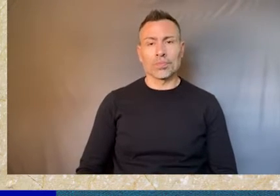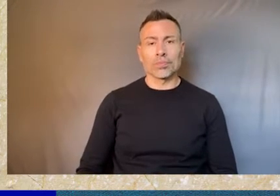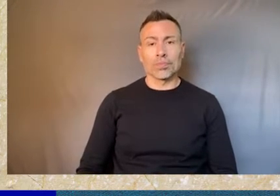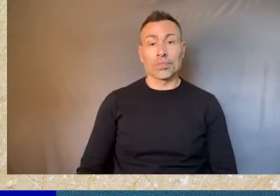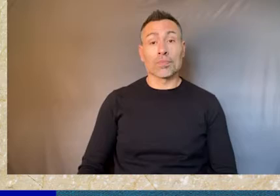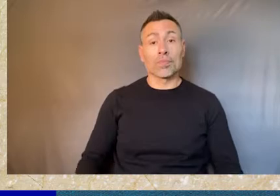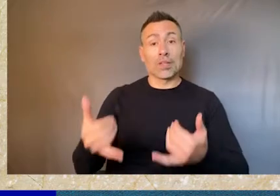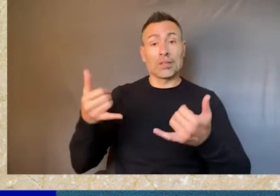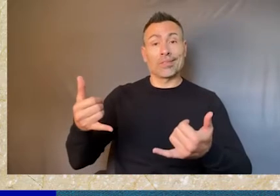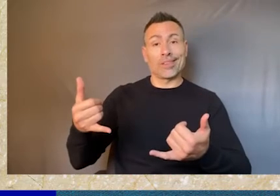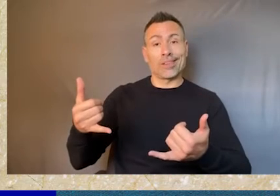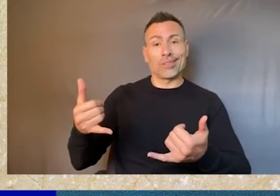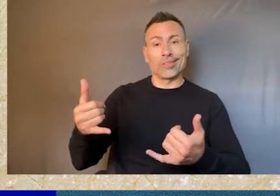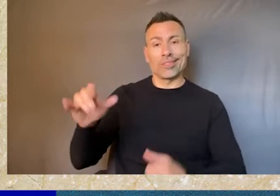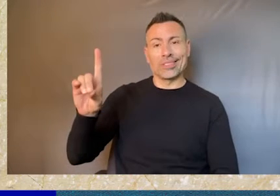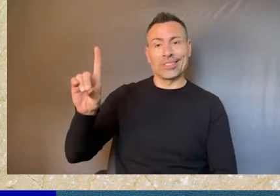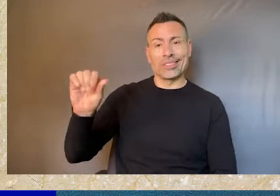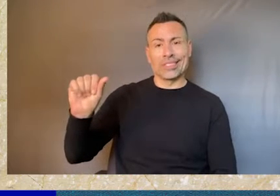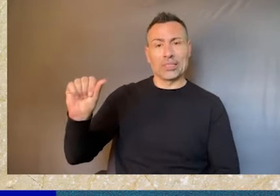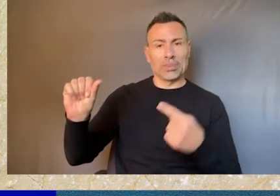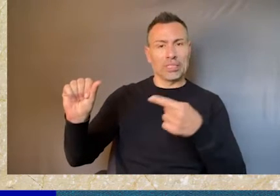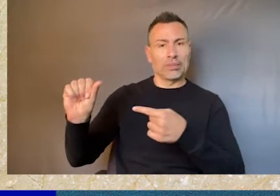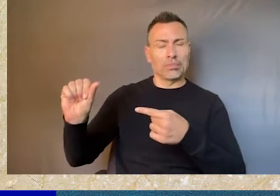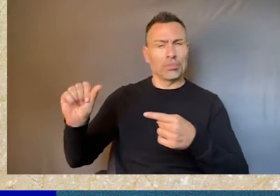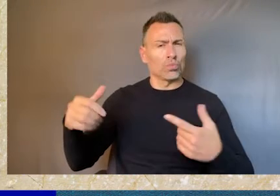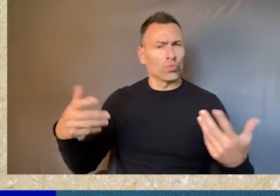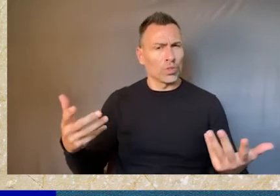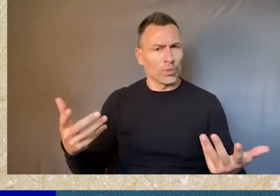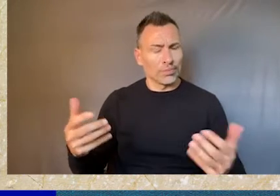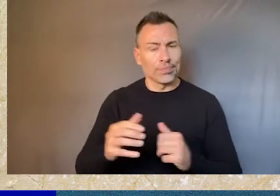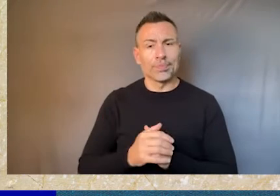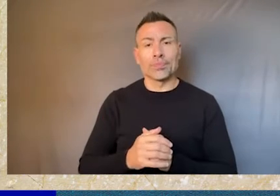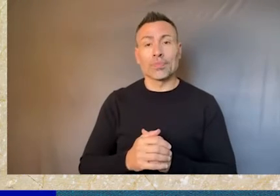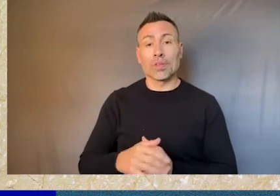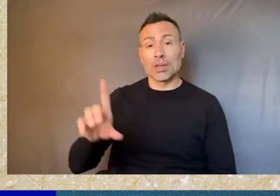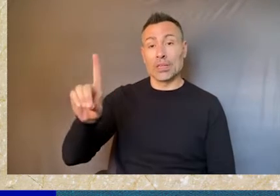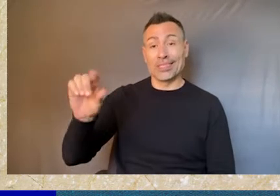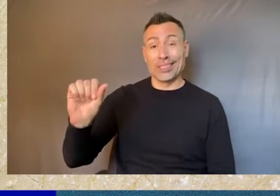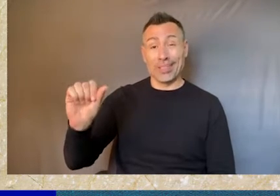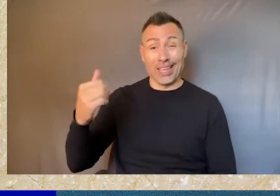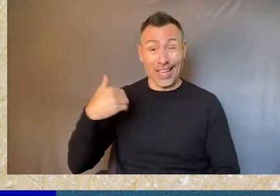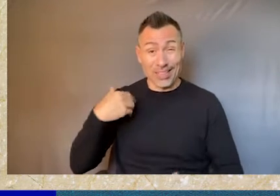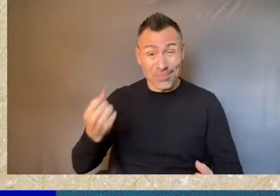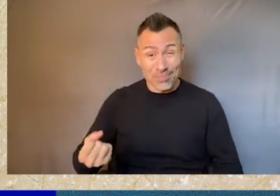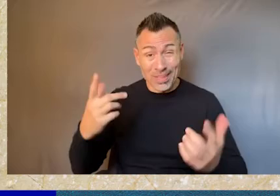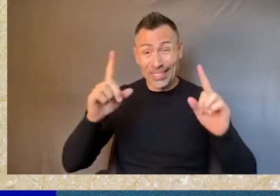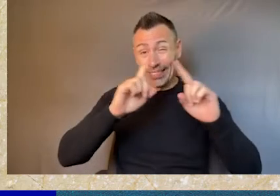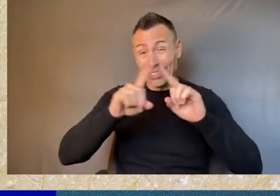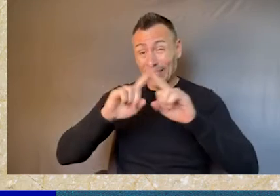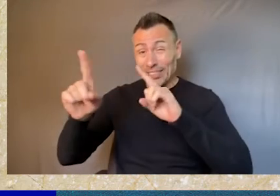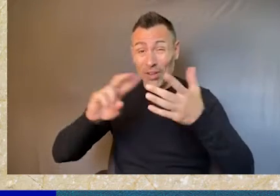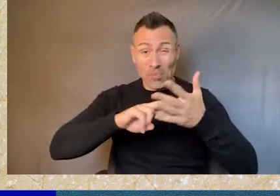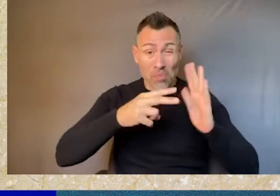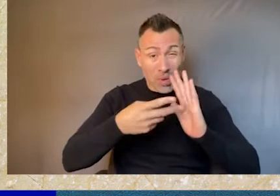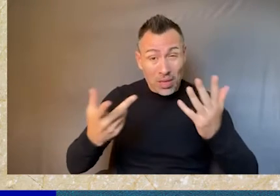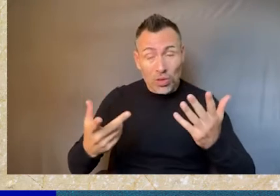So now we're going to talk about the definition of disability. So disability is defined in many different ways by the CDC,